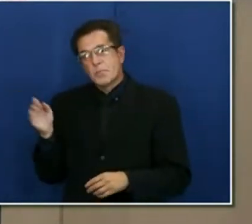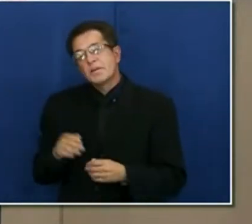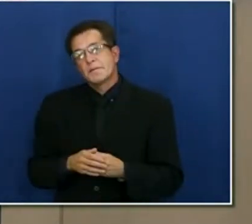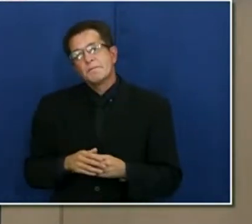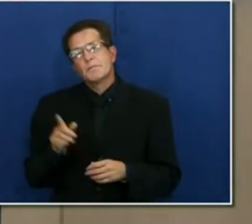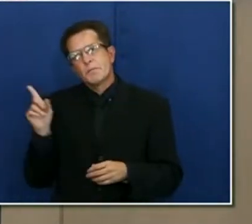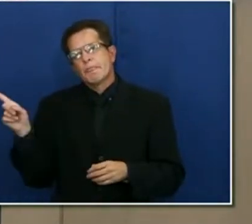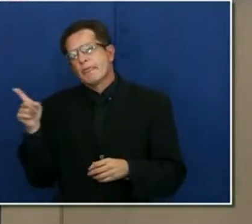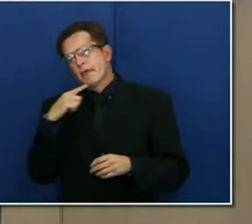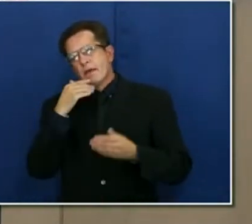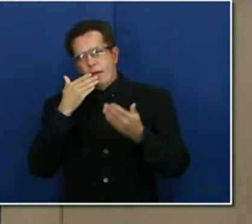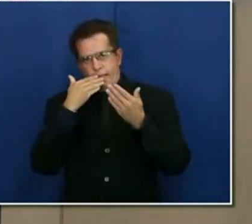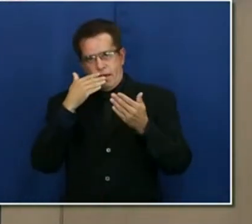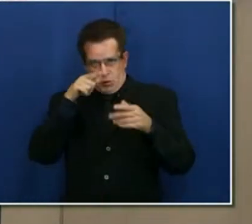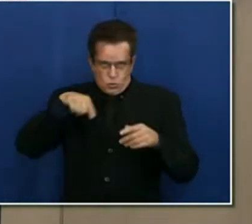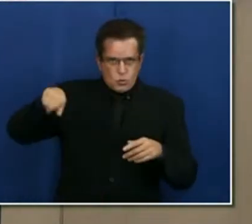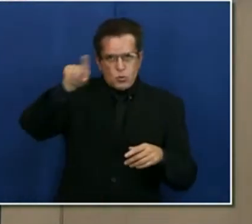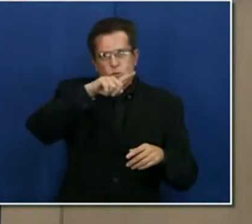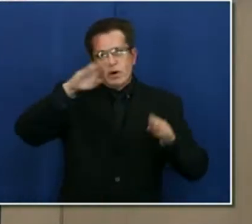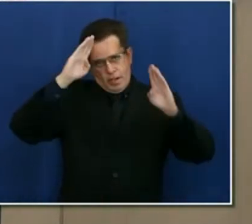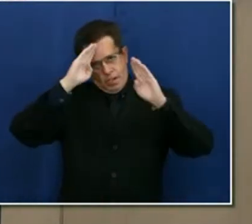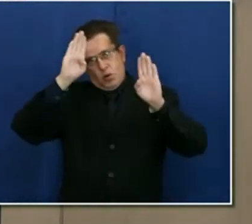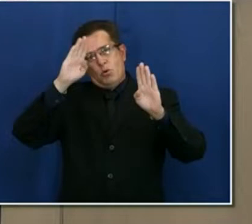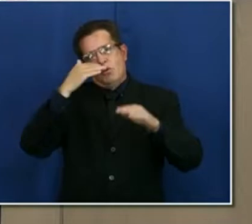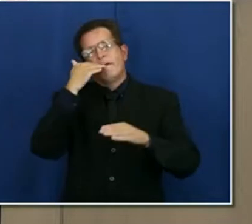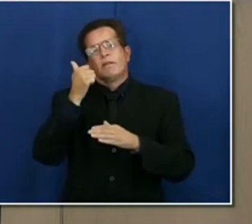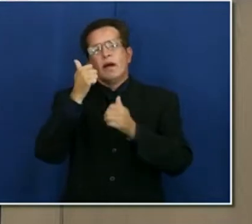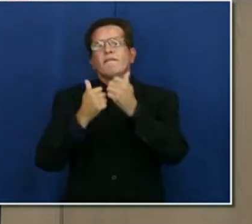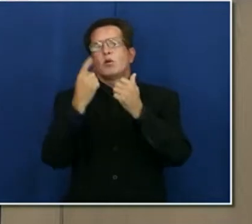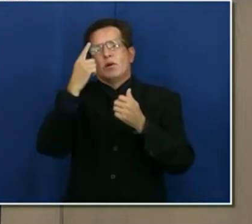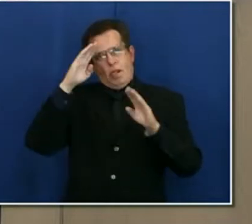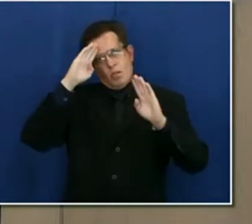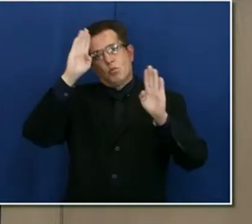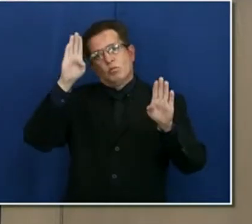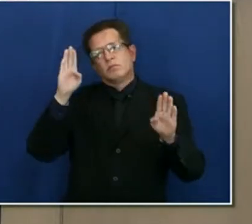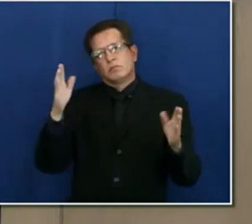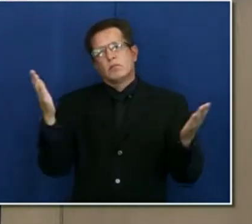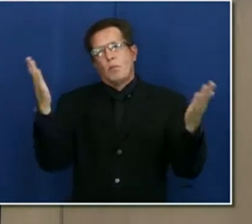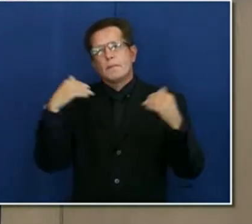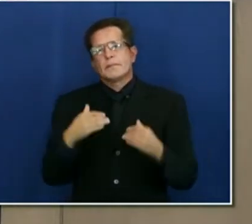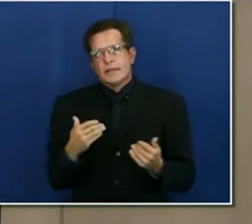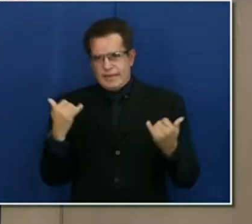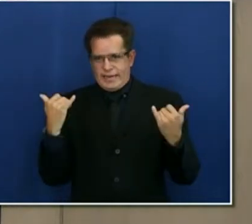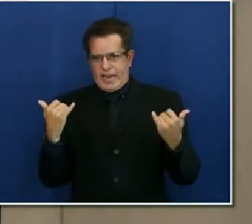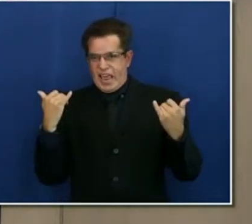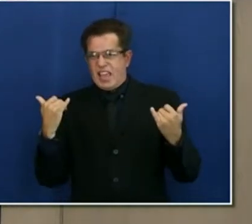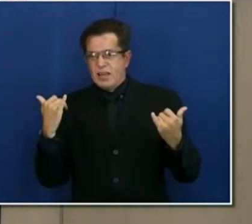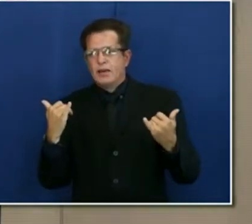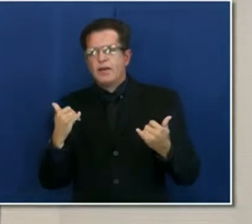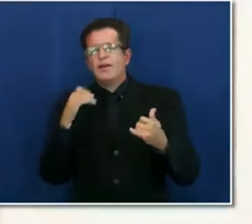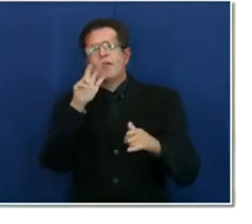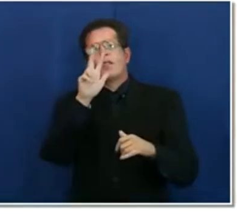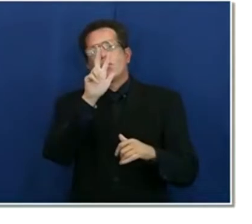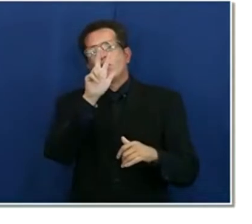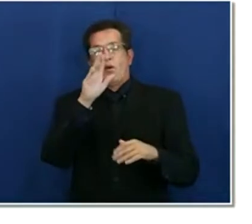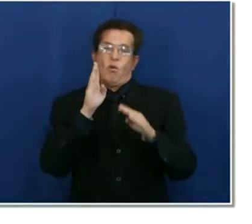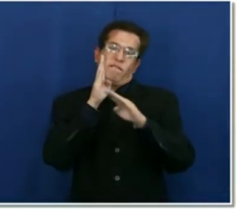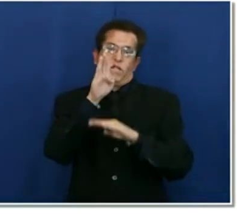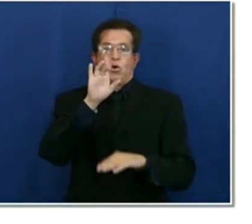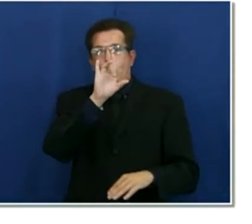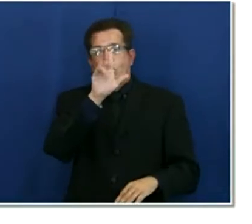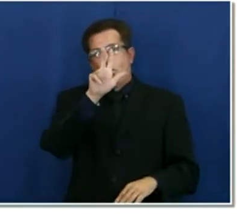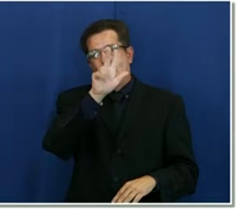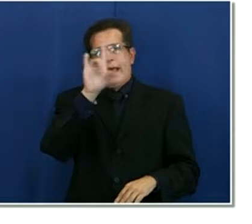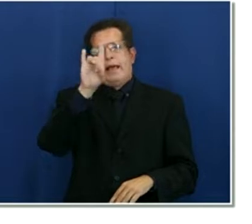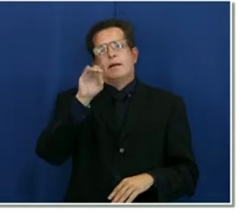Thank you, Supervisor Fletcher, and good afternoon, everyone. As of today, there are over 38 million confirmed